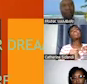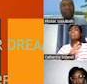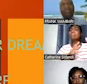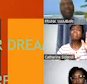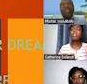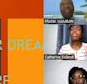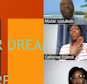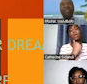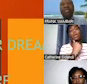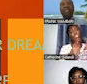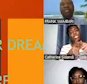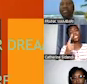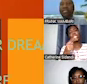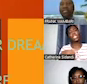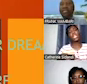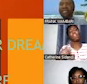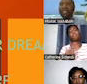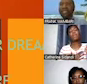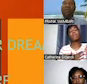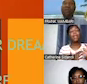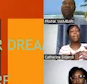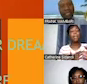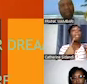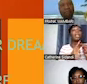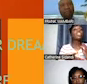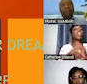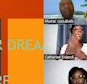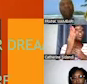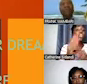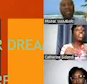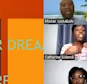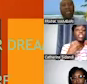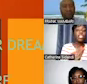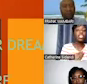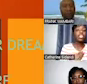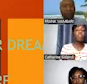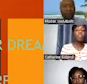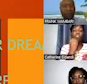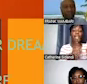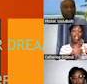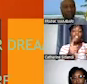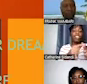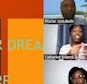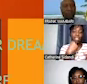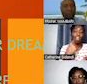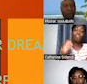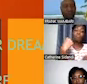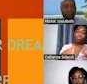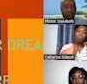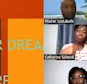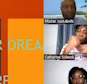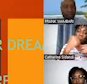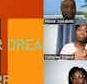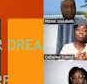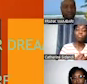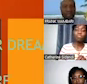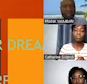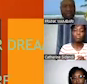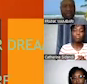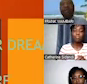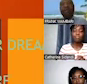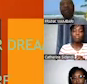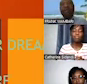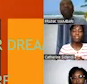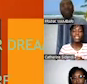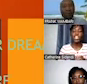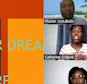But instead, God gave him barbecue and he said, move on. So move on. Seek